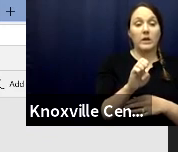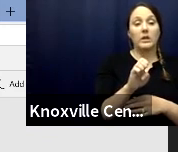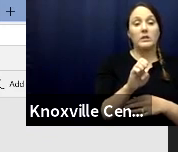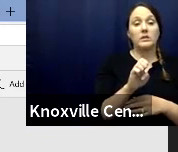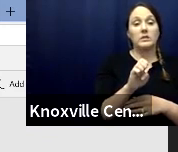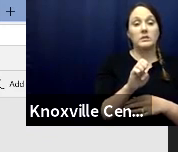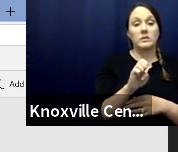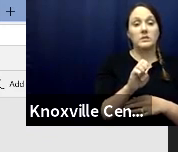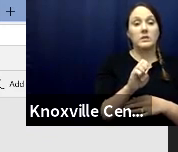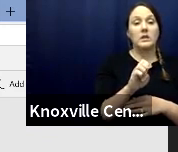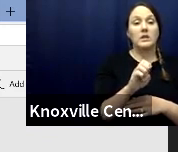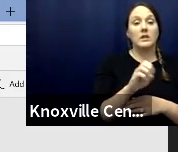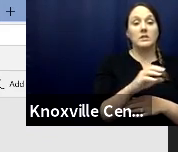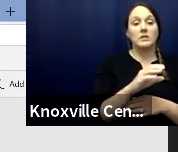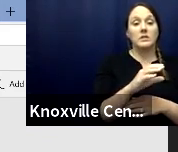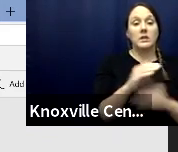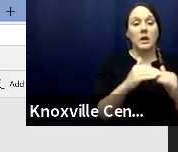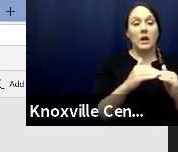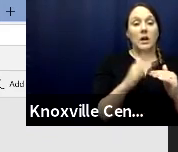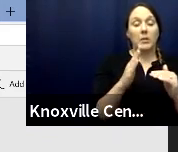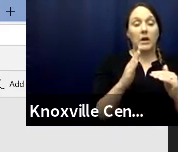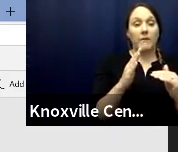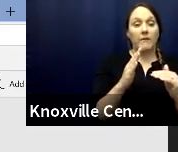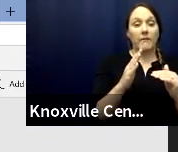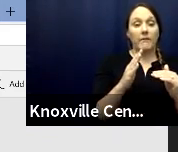reported both new cases above